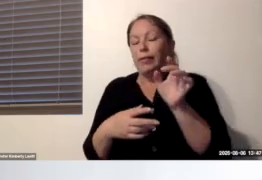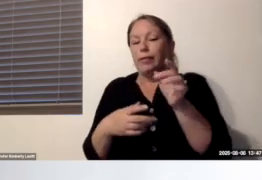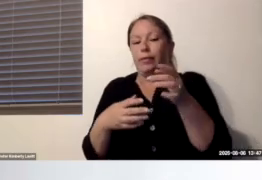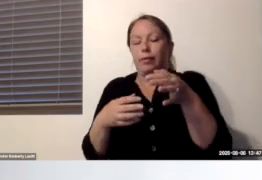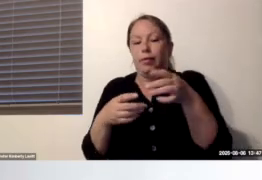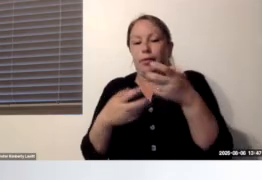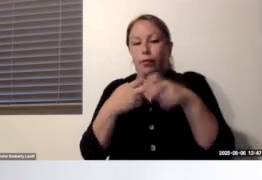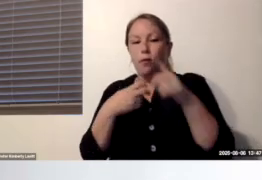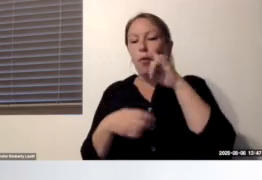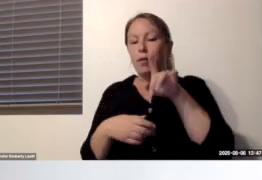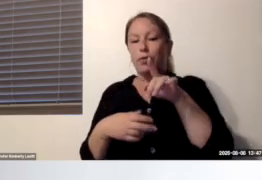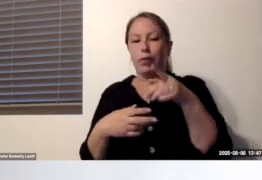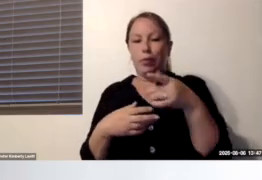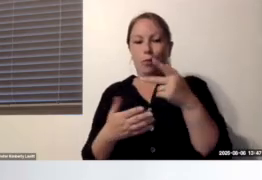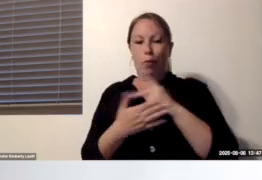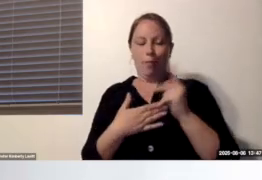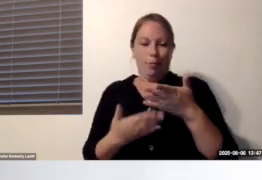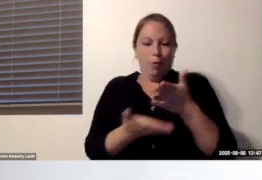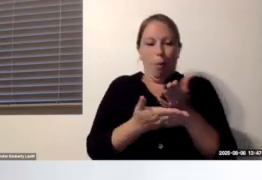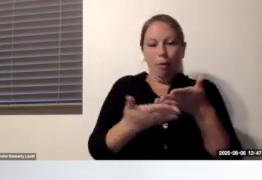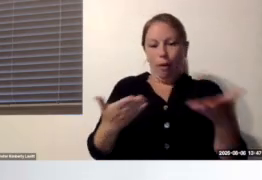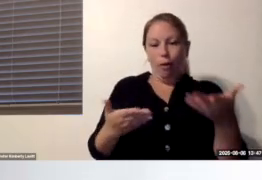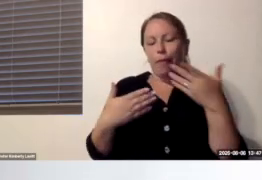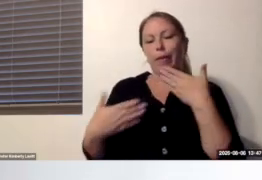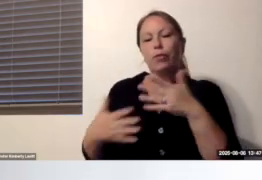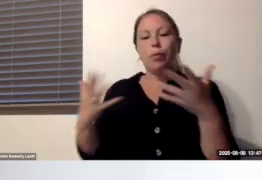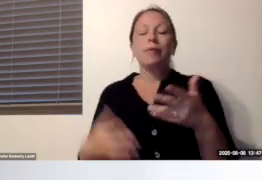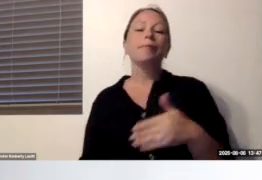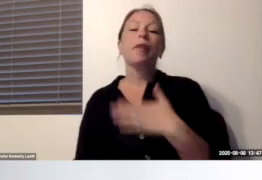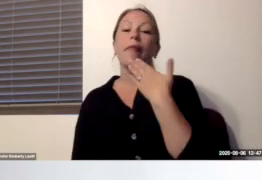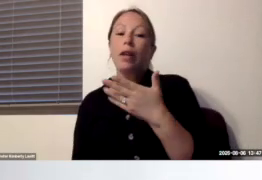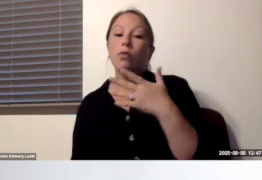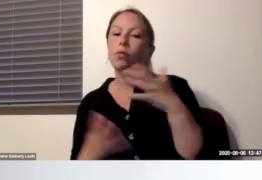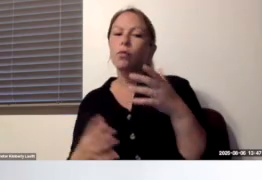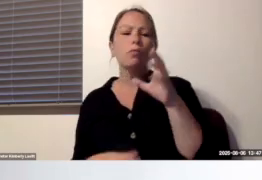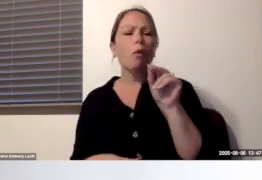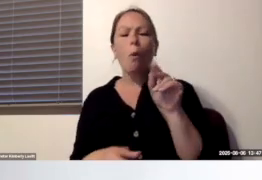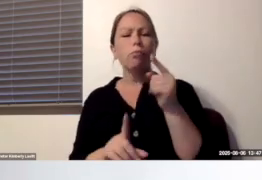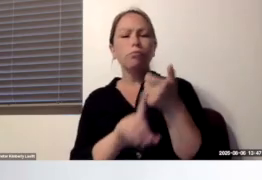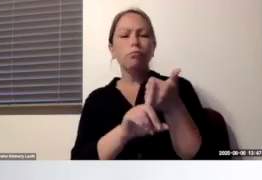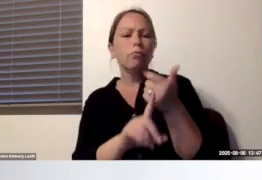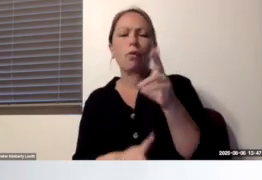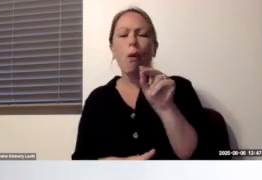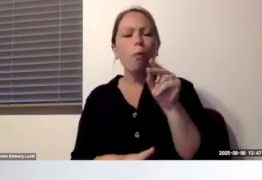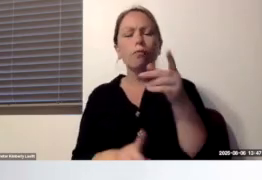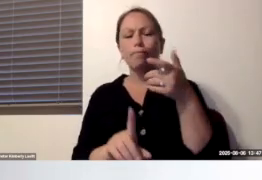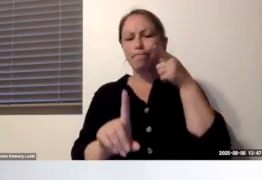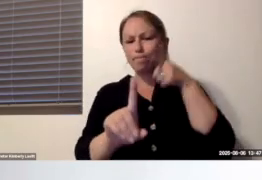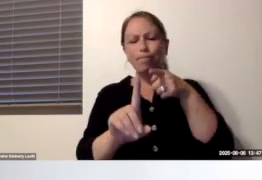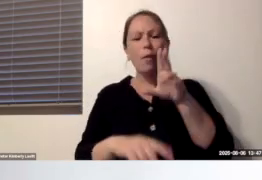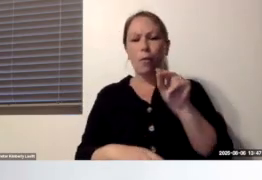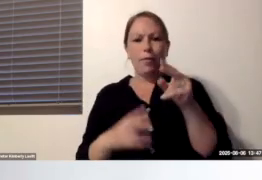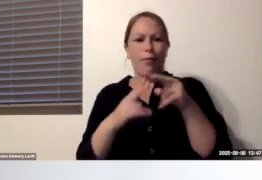kinds of issues. I'll stop there. Thank you so much. Thank you, Adam. Appreciate that. No, you're not monopolizing at all. That was very